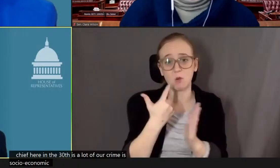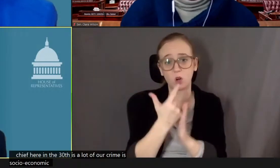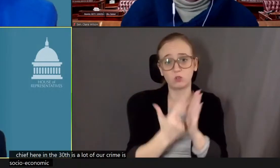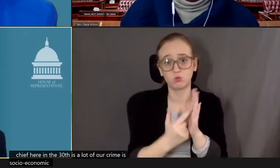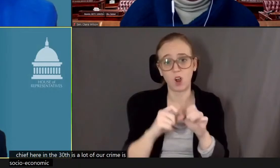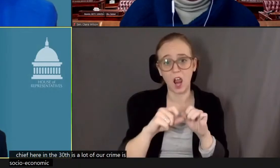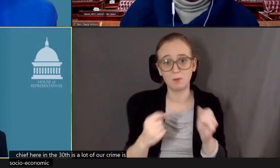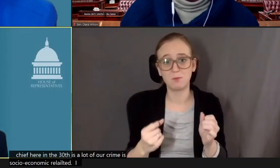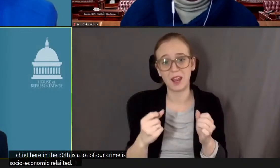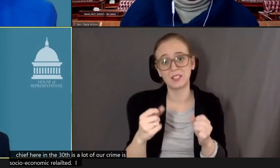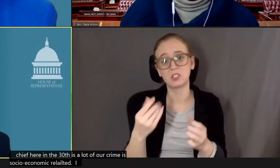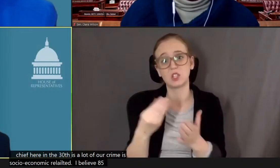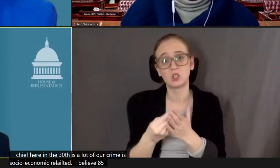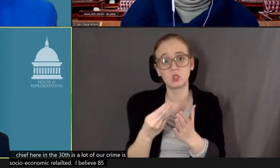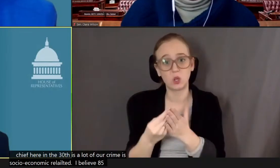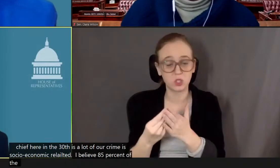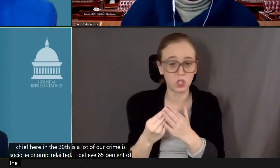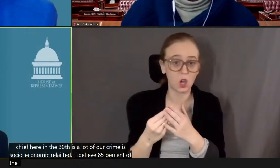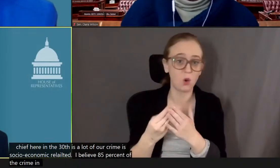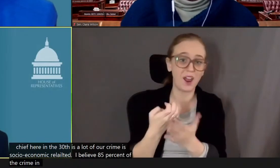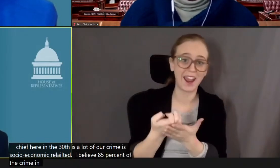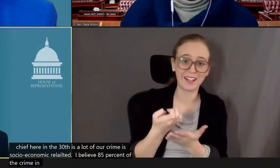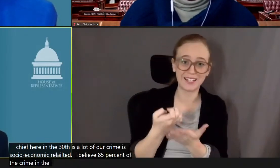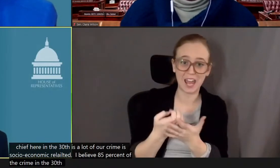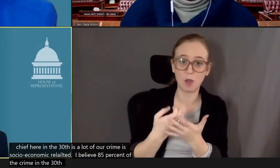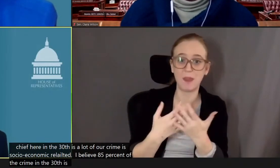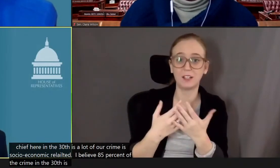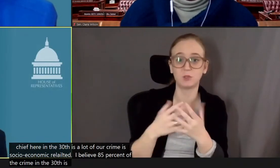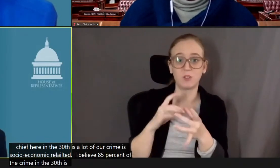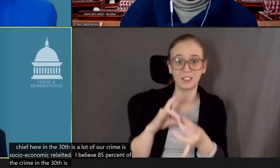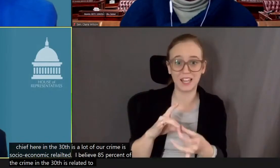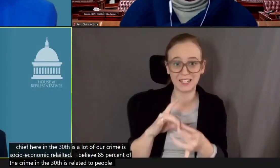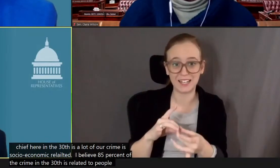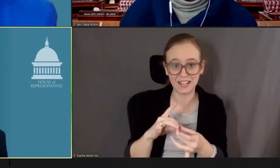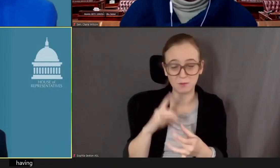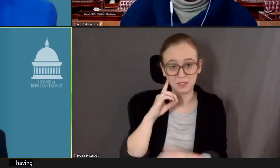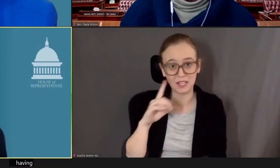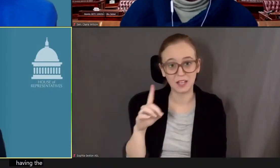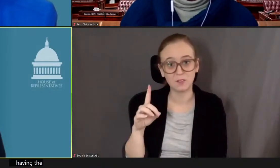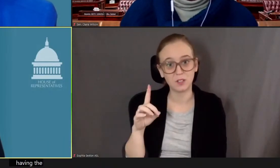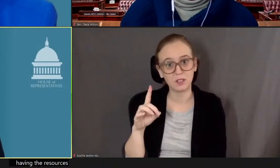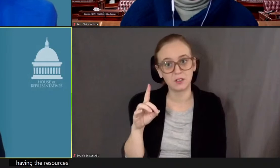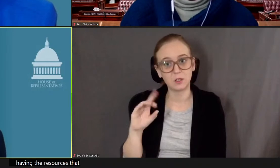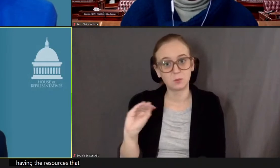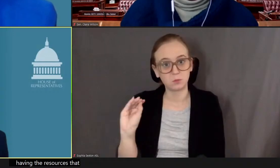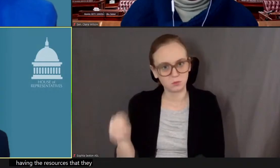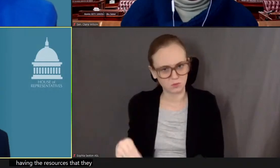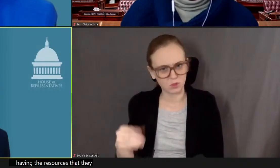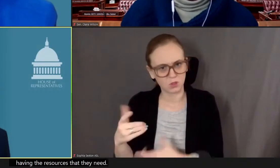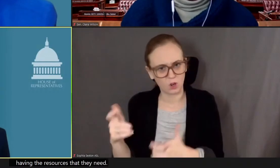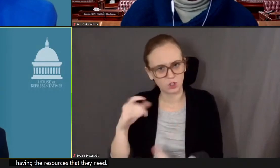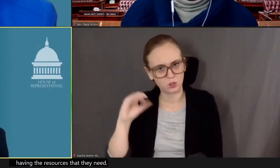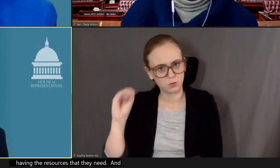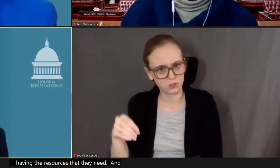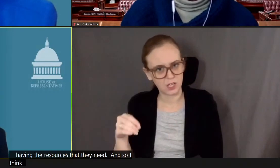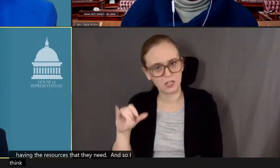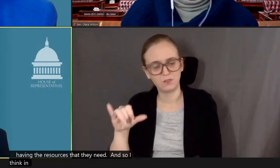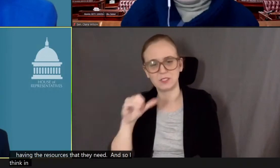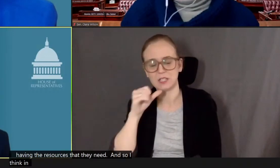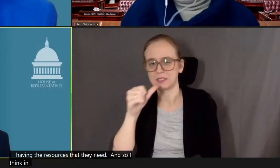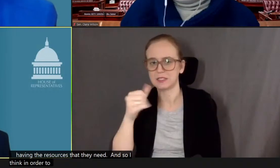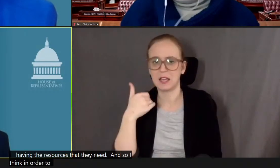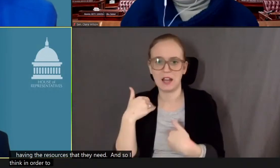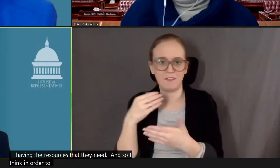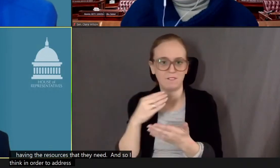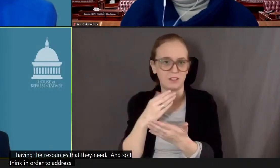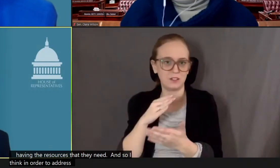85% of the crime in the 30th is related to people not having the resources that they need. And so I think in order to address the root